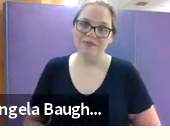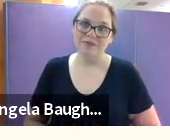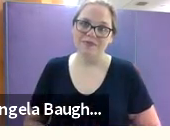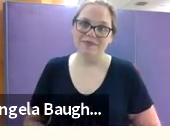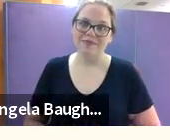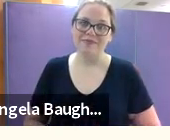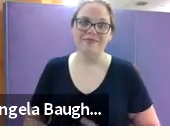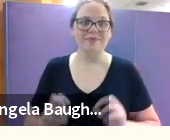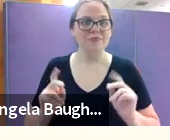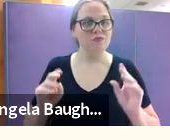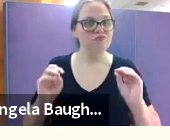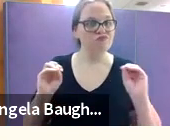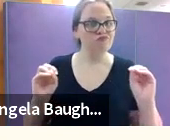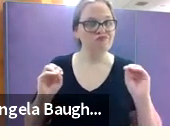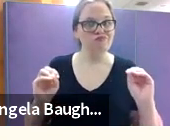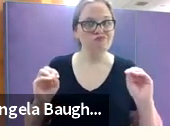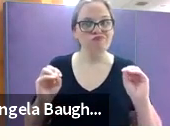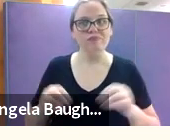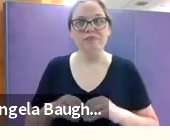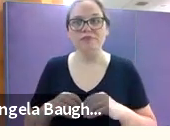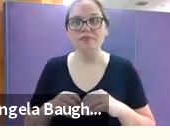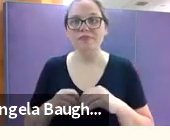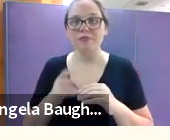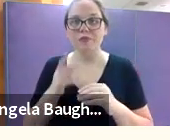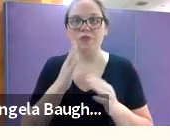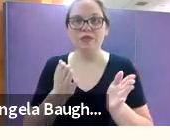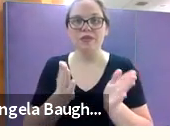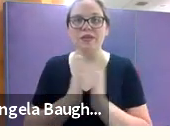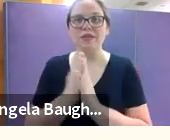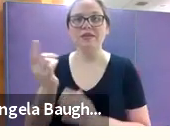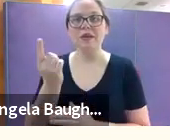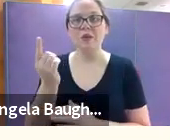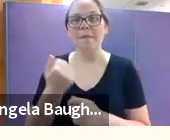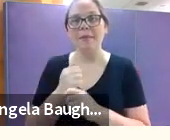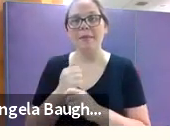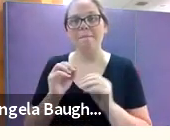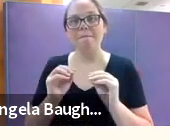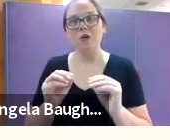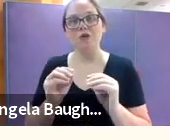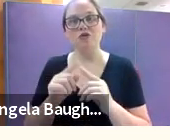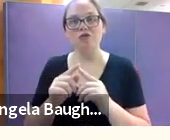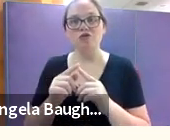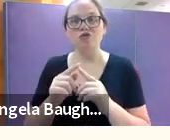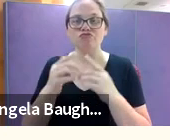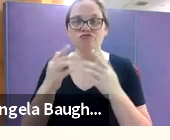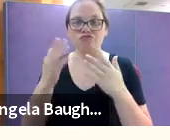Okay, hearing none, I will ask that someone make a motion to adjourn the meeting.